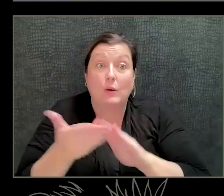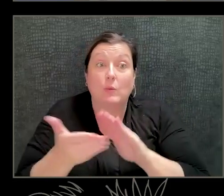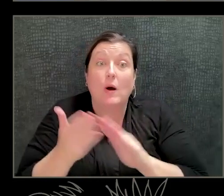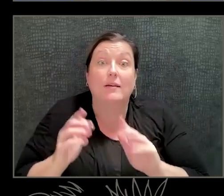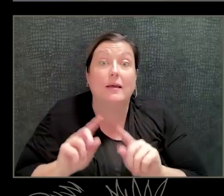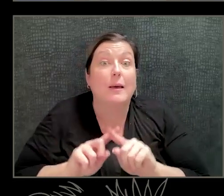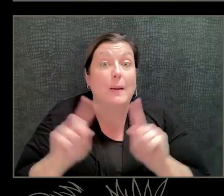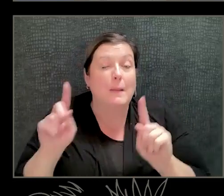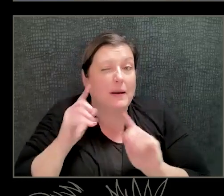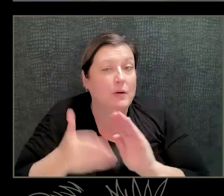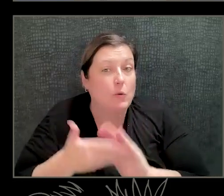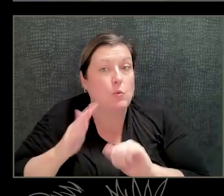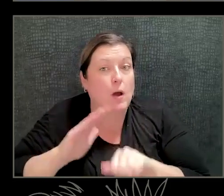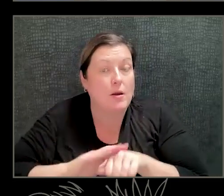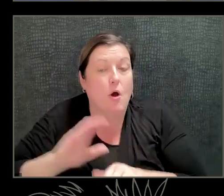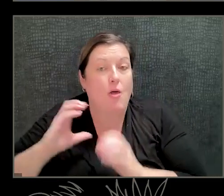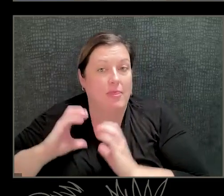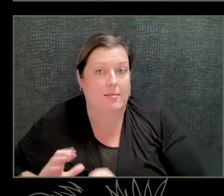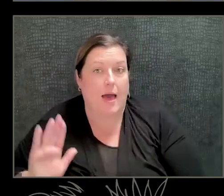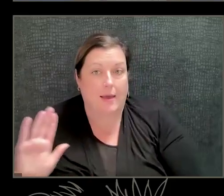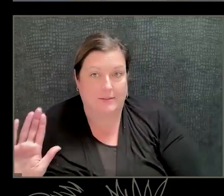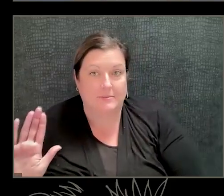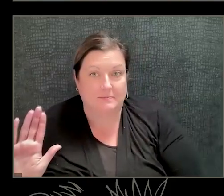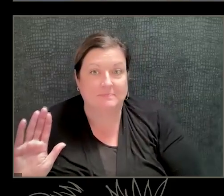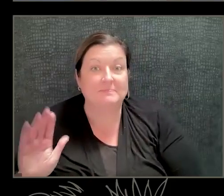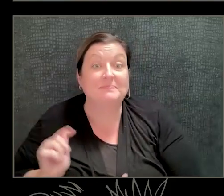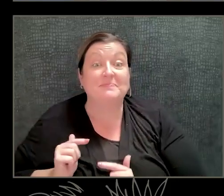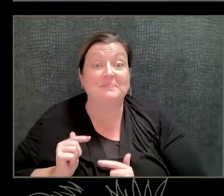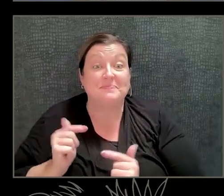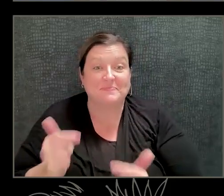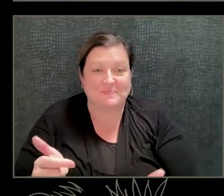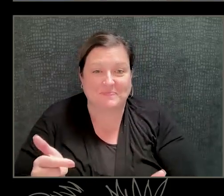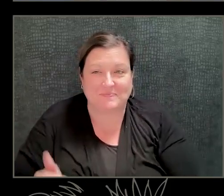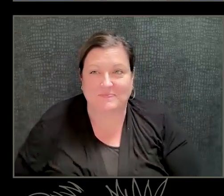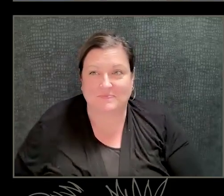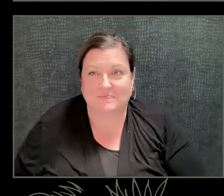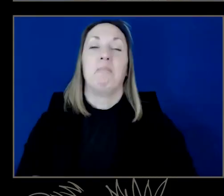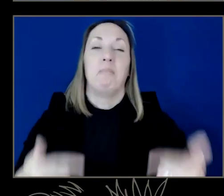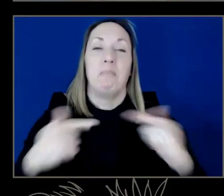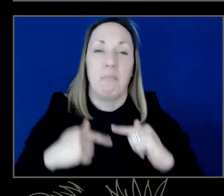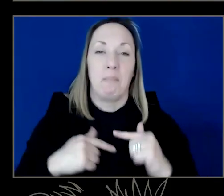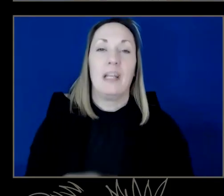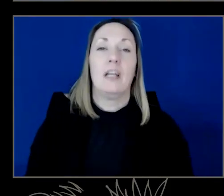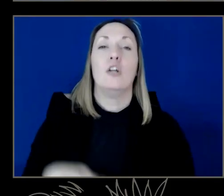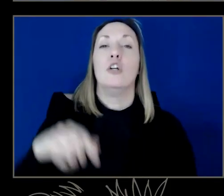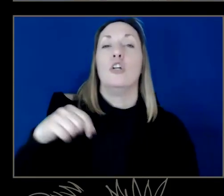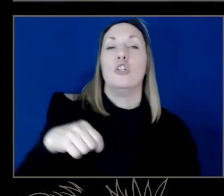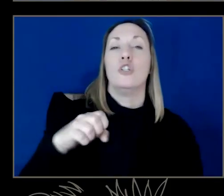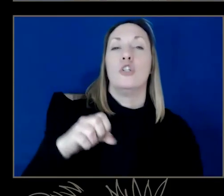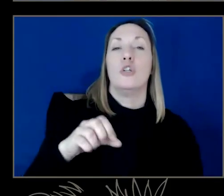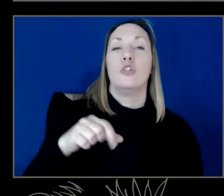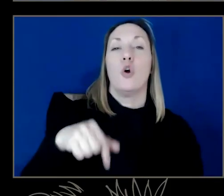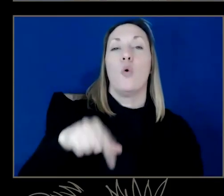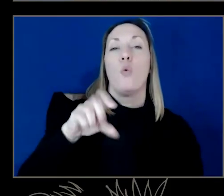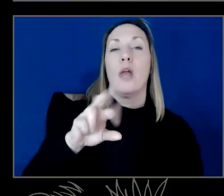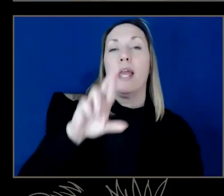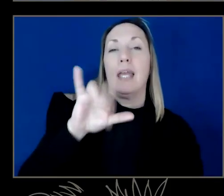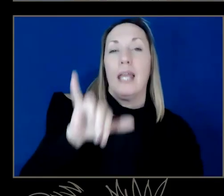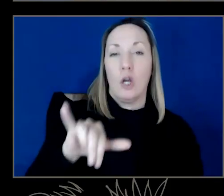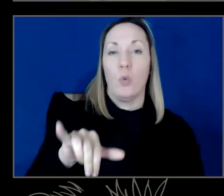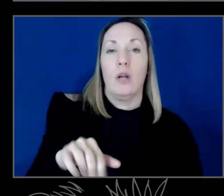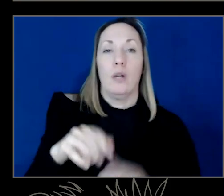but it'll run on the client. And so that means when query client.ensure query data runs, every other